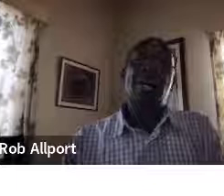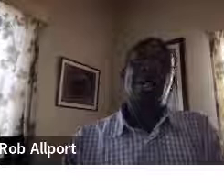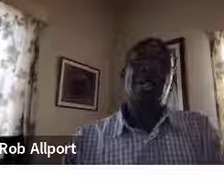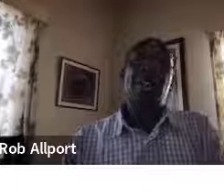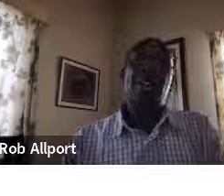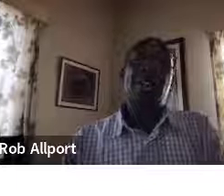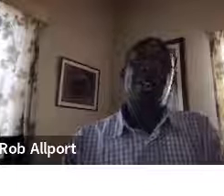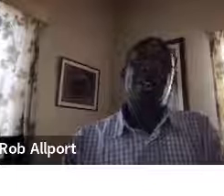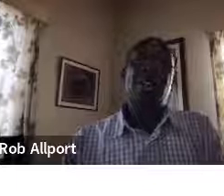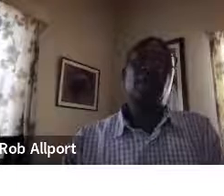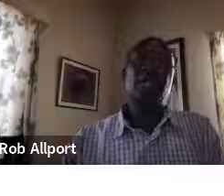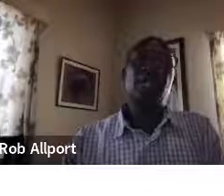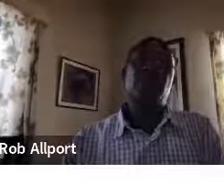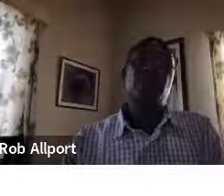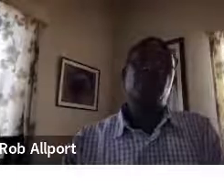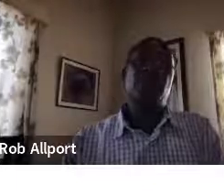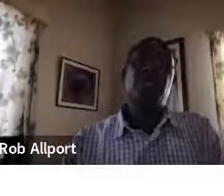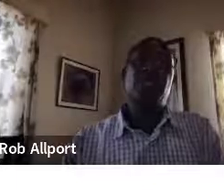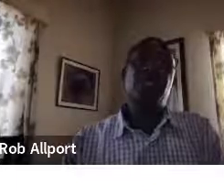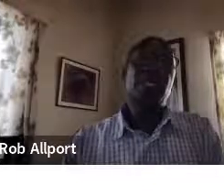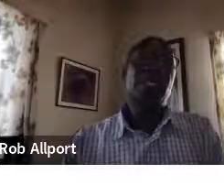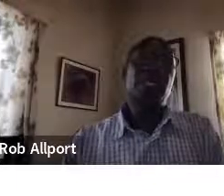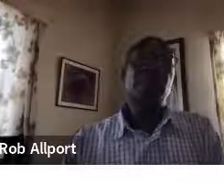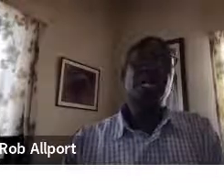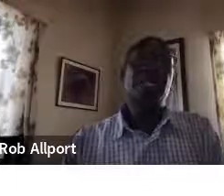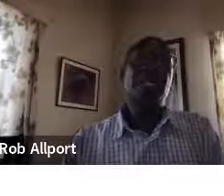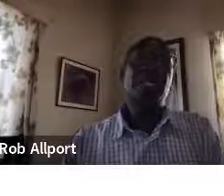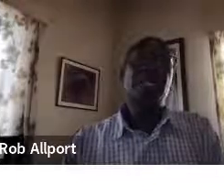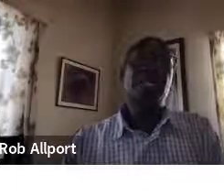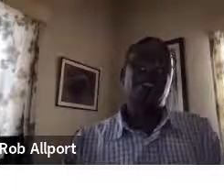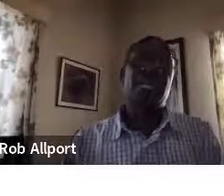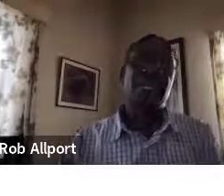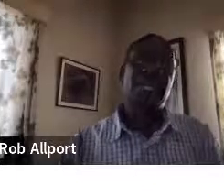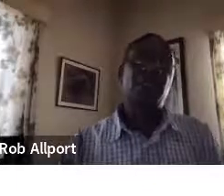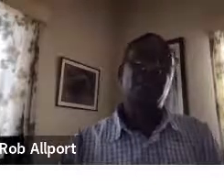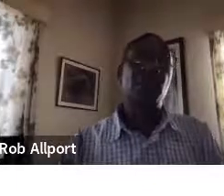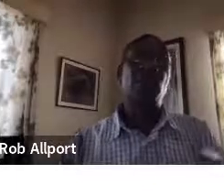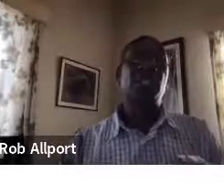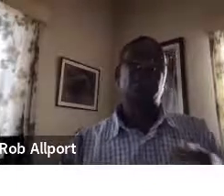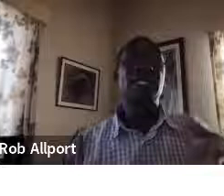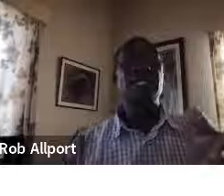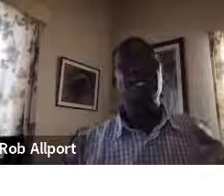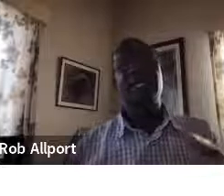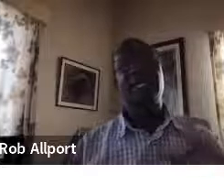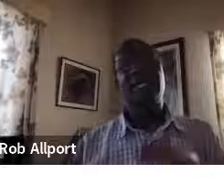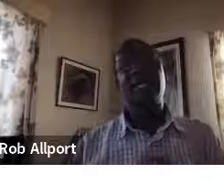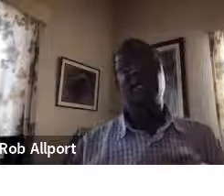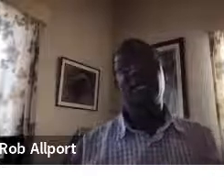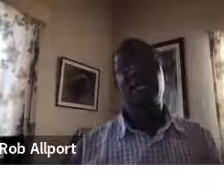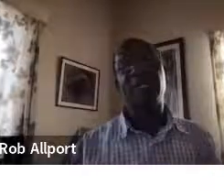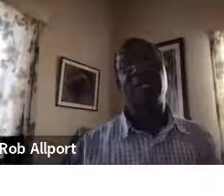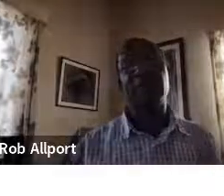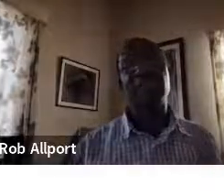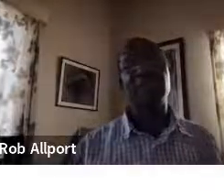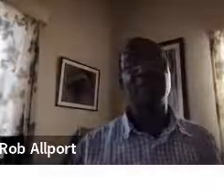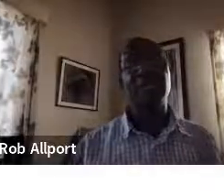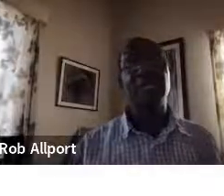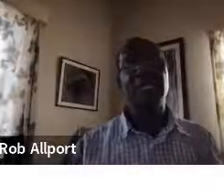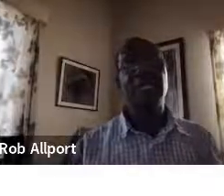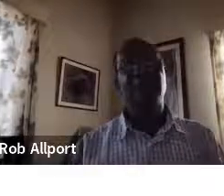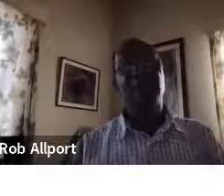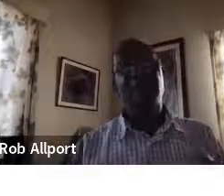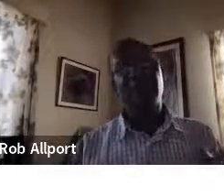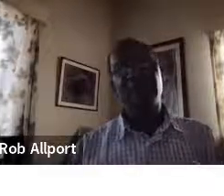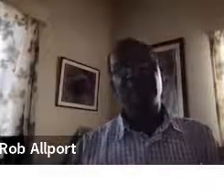What will happen if this continues? If this one is repeated, like we know, in 2017, there was a bit of a